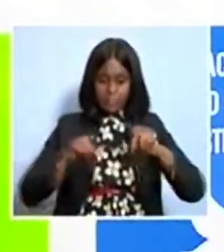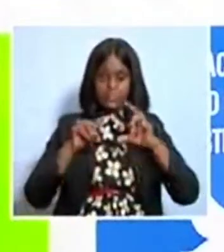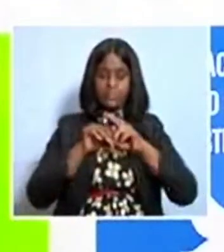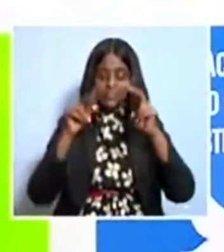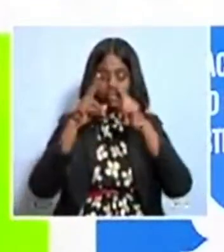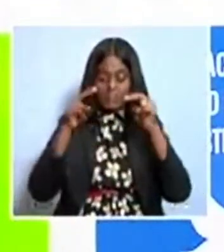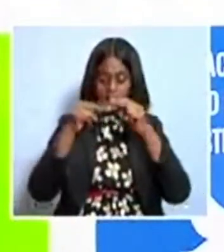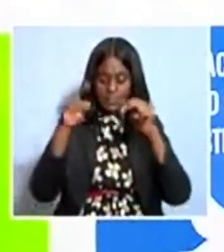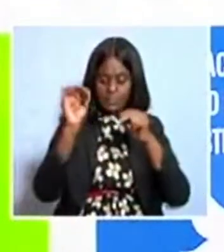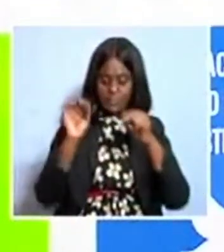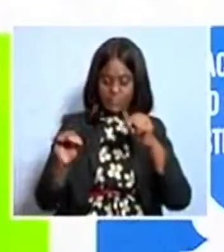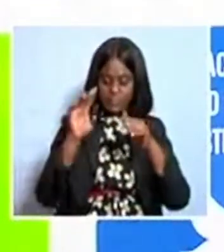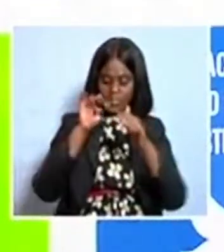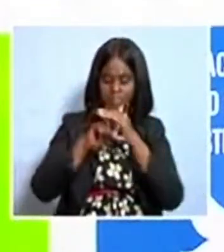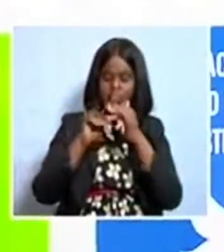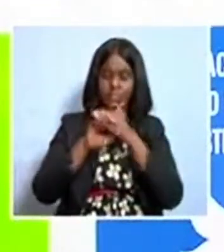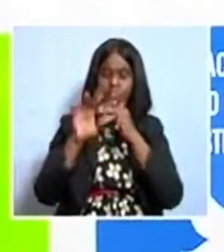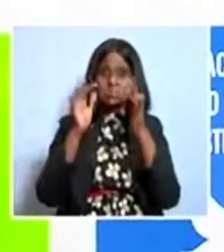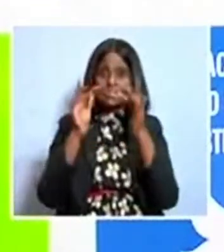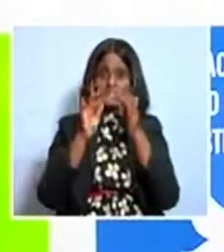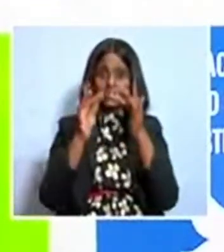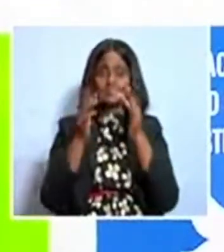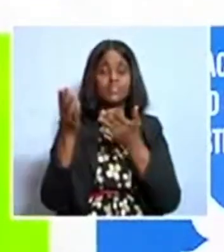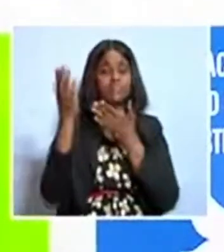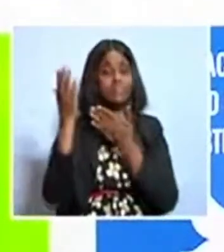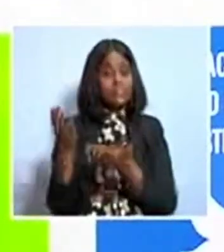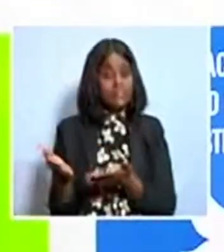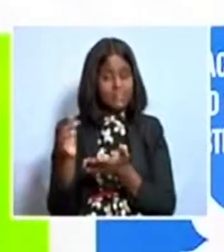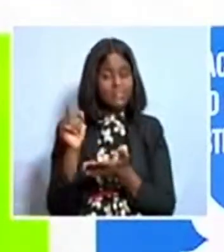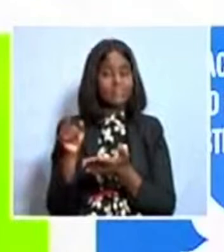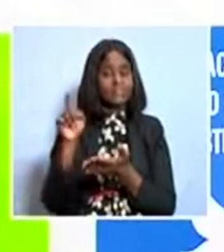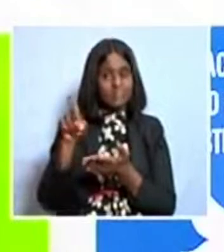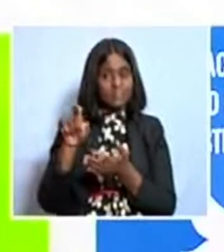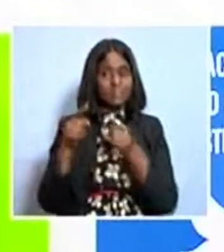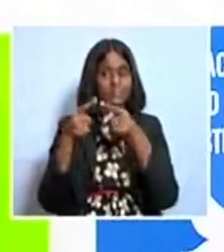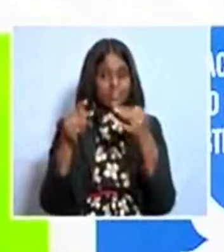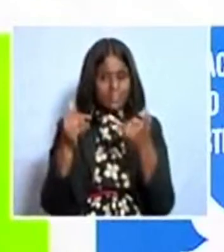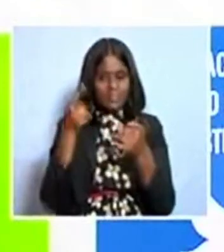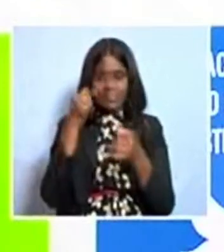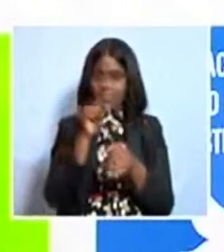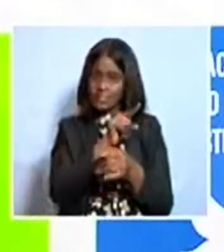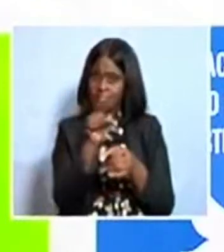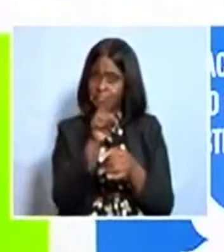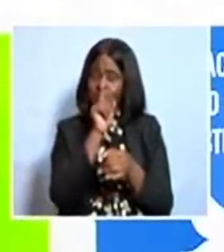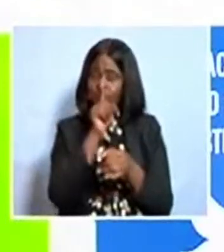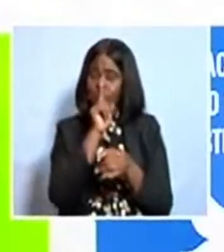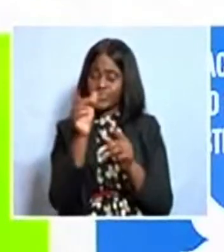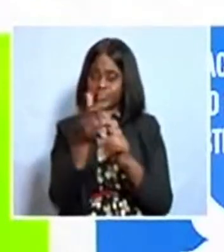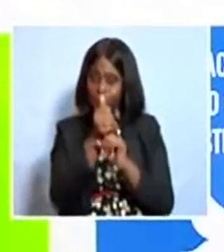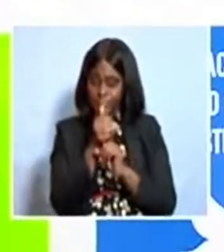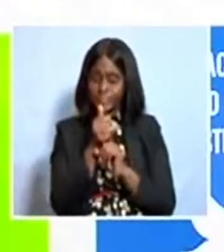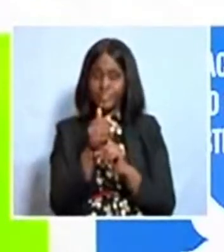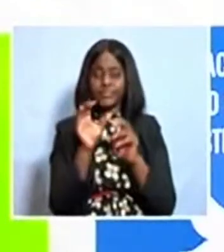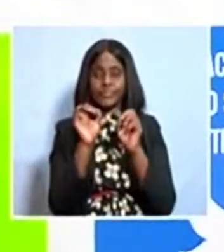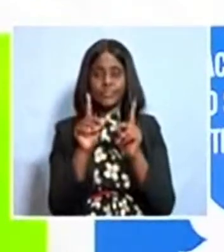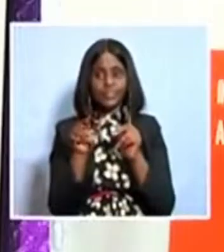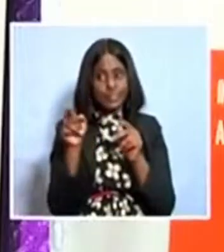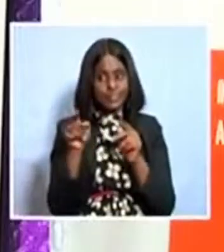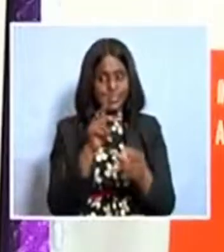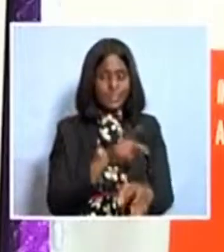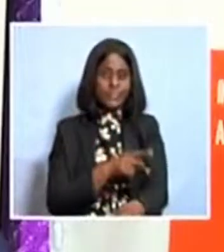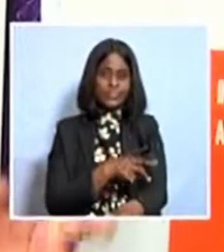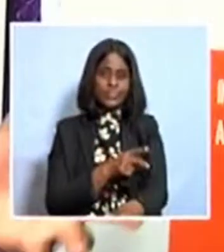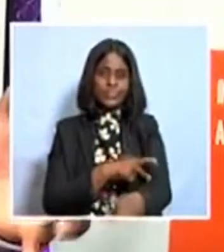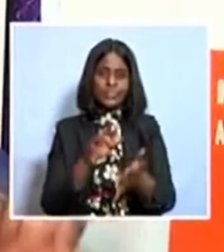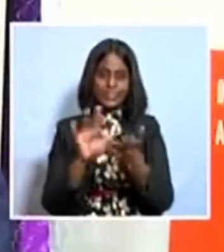the percentage that's accessing the internet, there's a very heavy lift that needs to happen in order for it to actually be attained. All right. Mr. Perry,